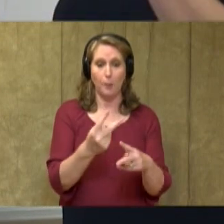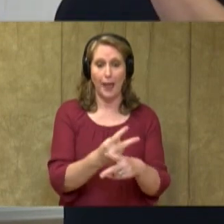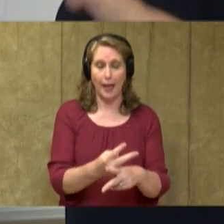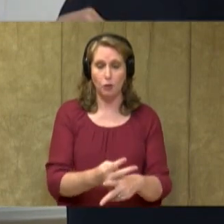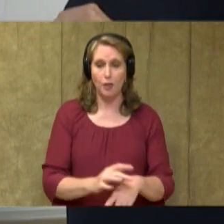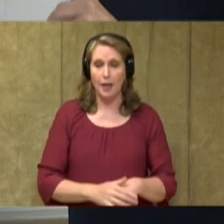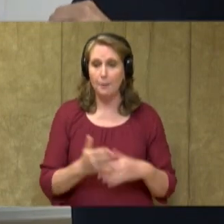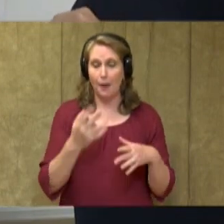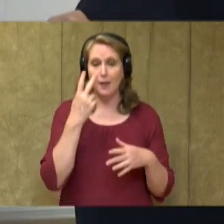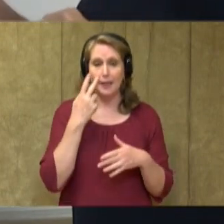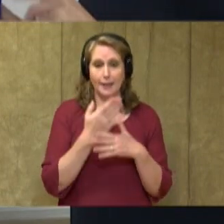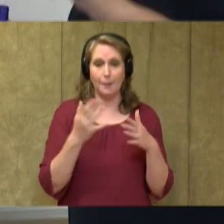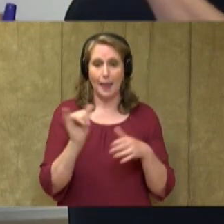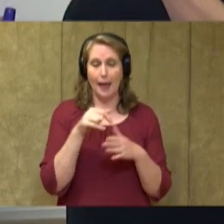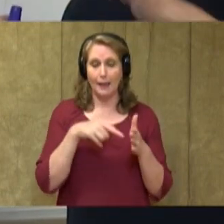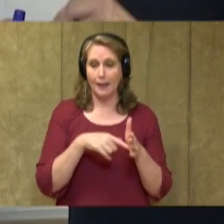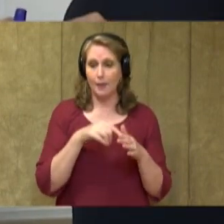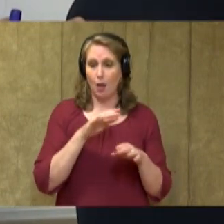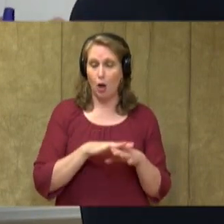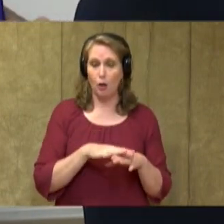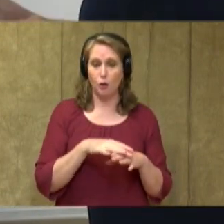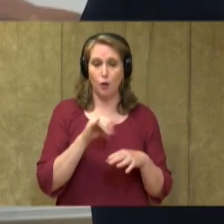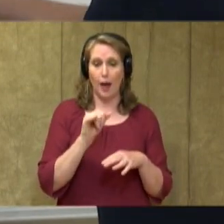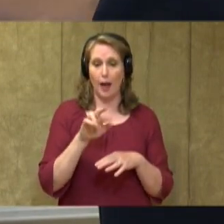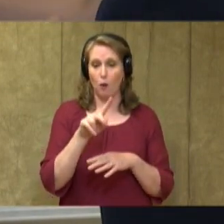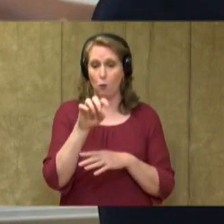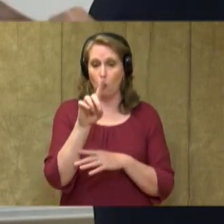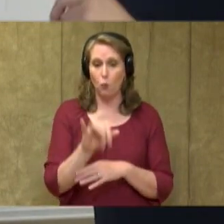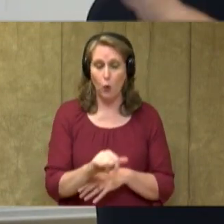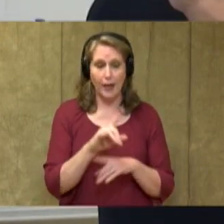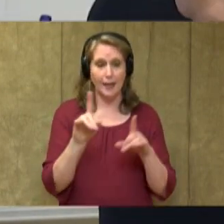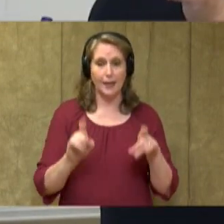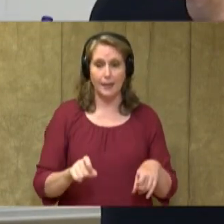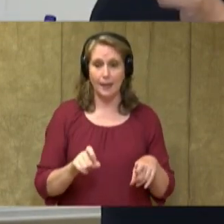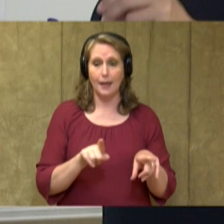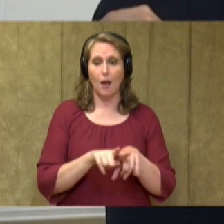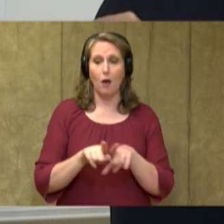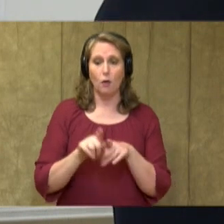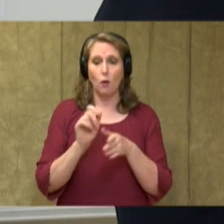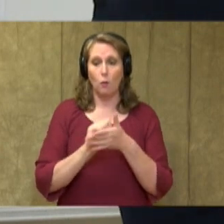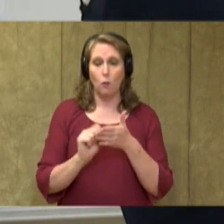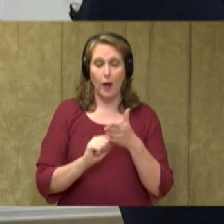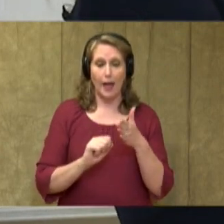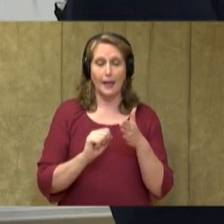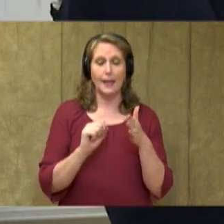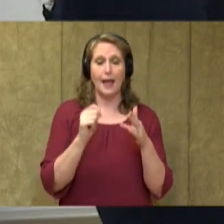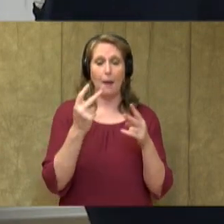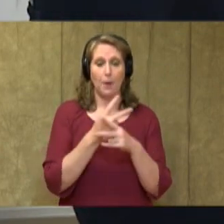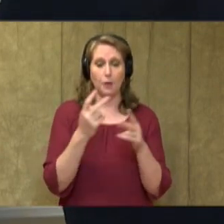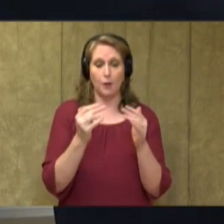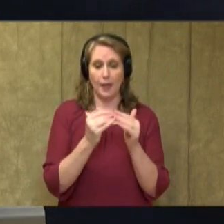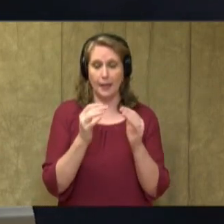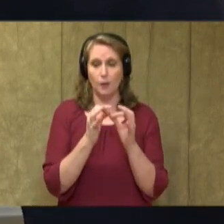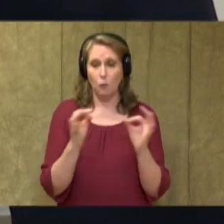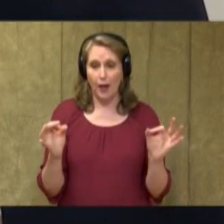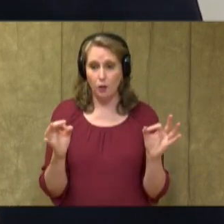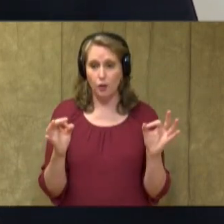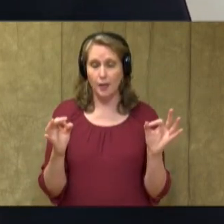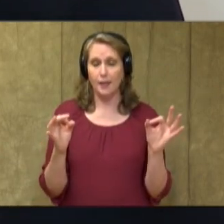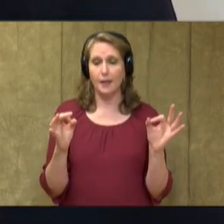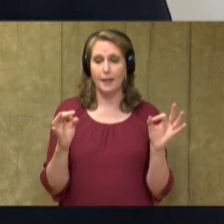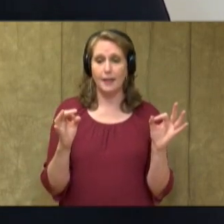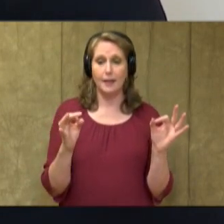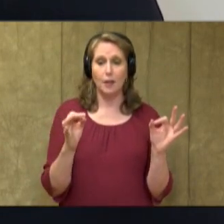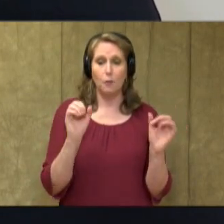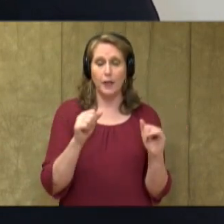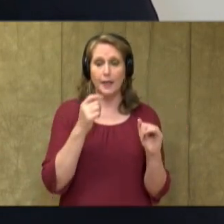you may have seen something like this maybe on your iReady test. We could also write a multiplication equation for this array. So